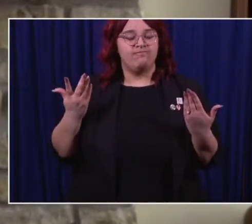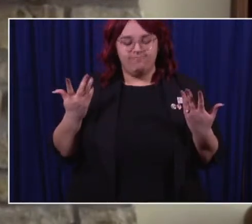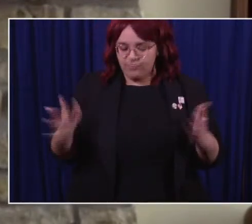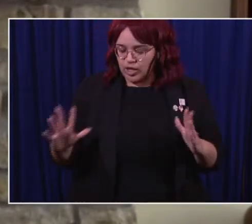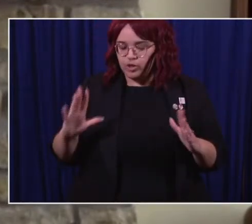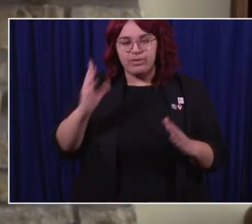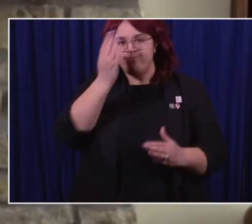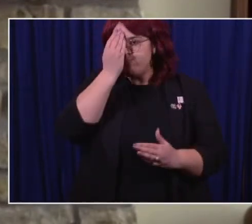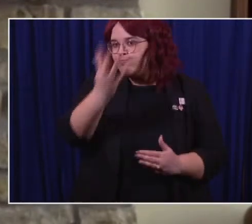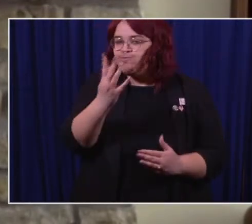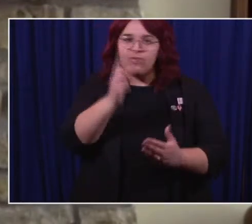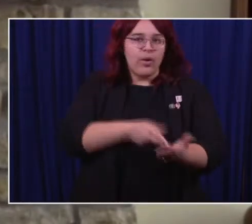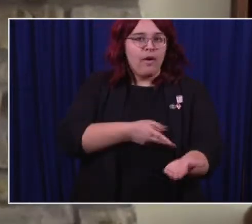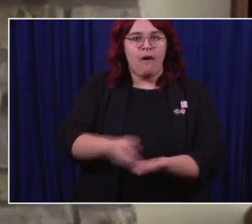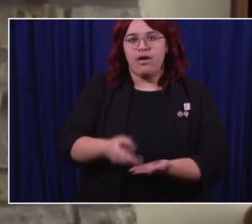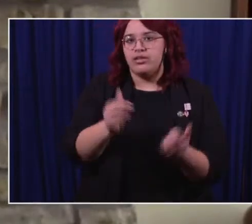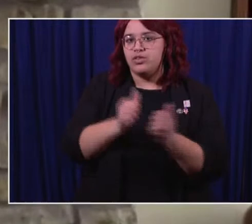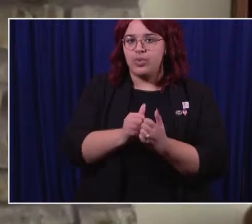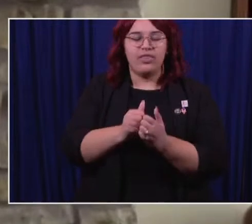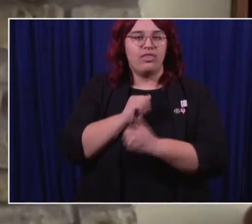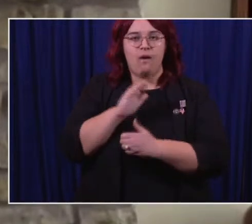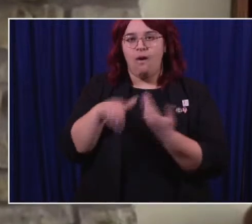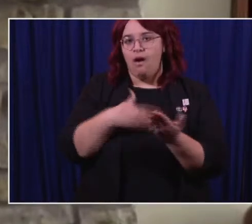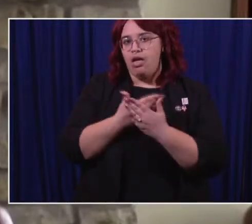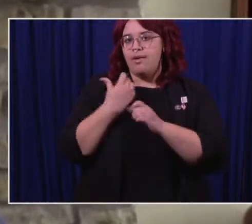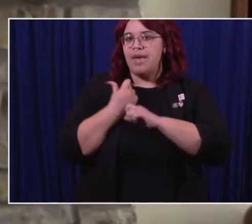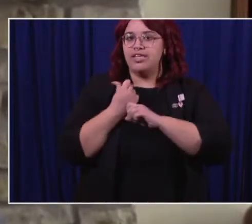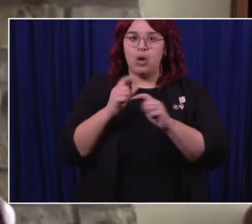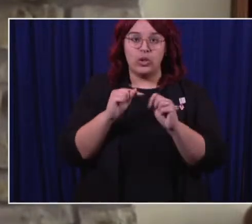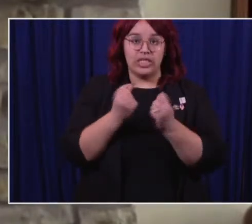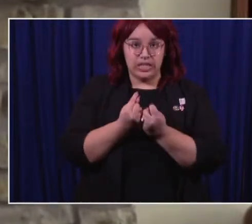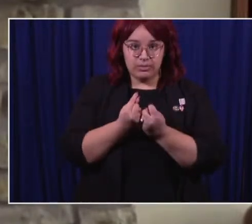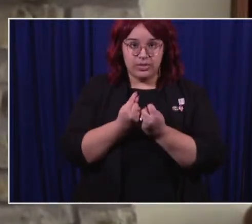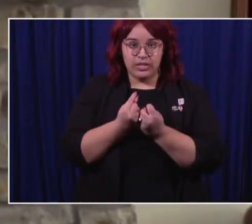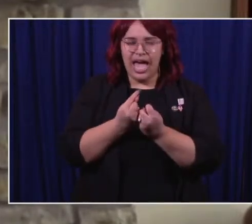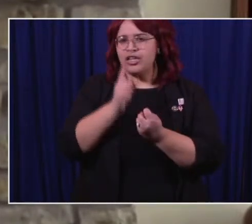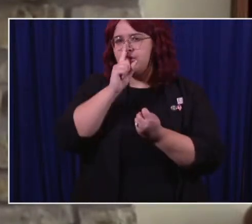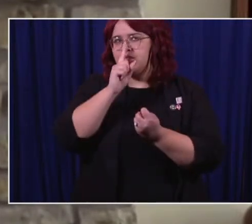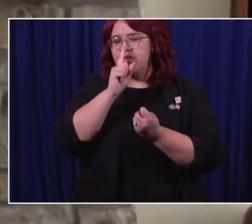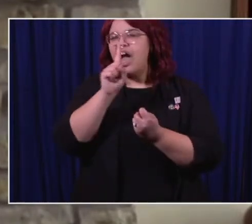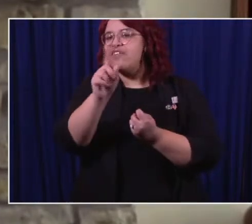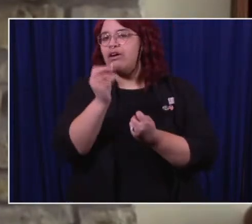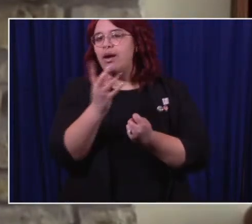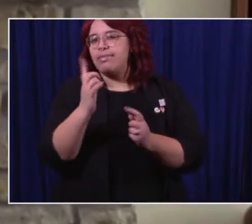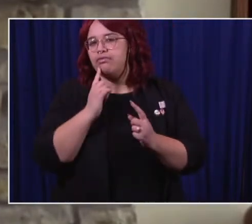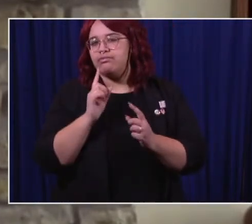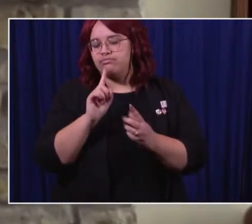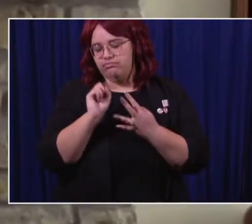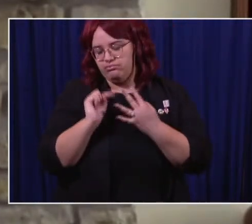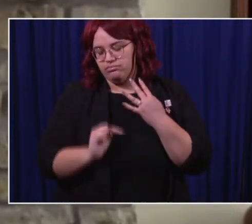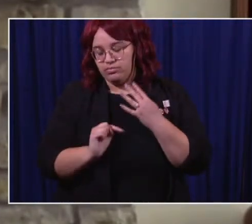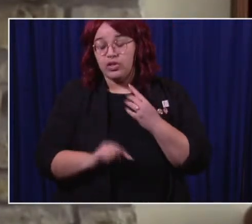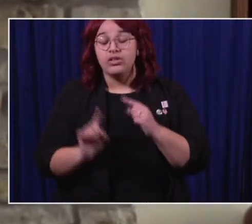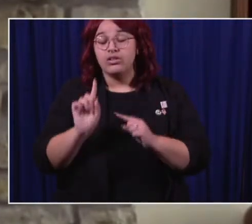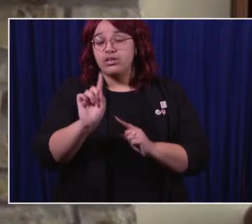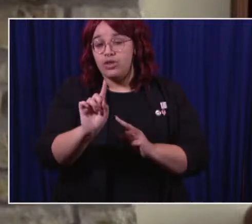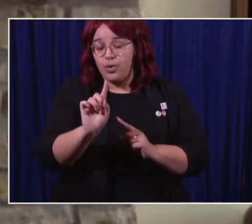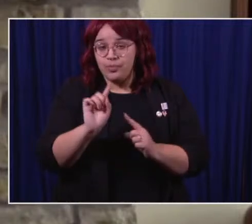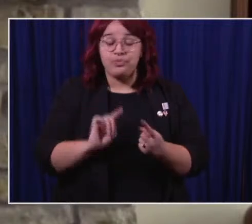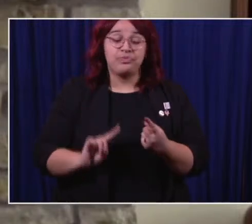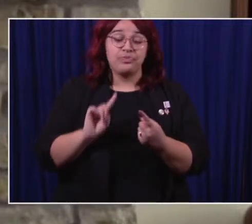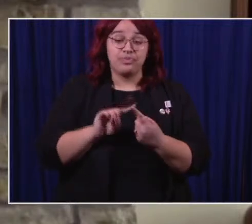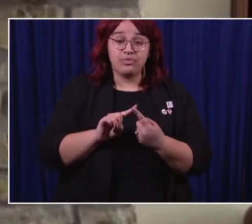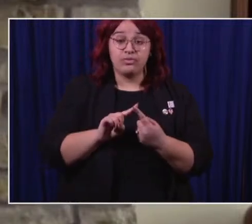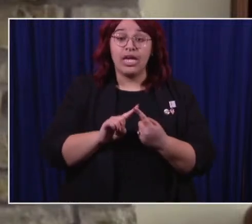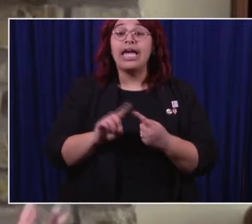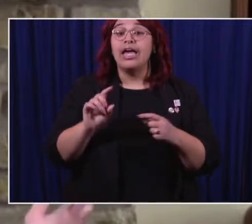two things. One, we hope to expand, actually three things. One, that we can do that if everyone